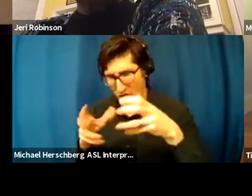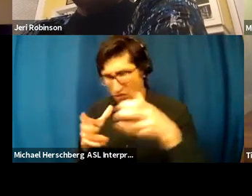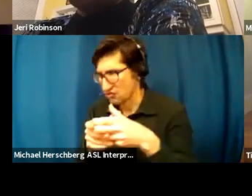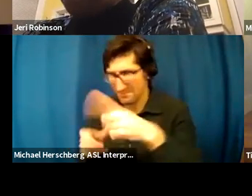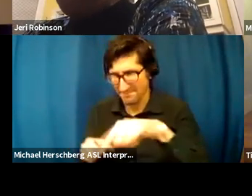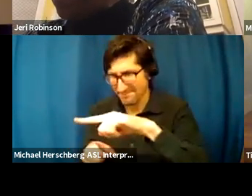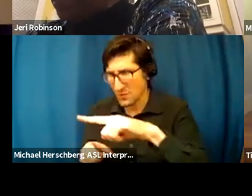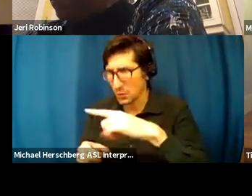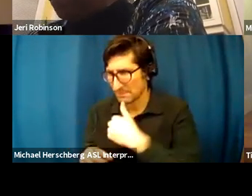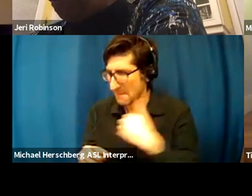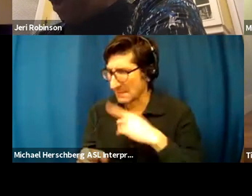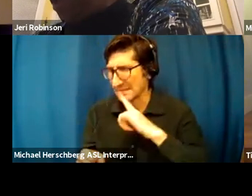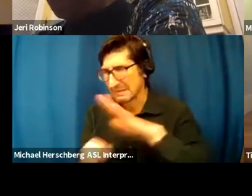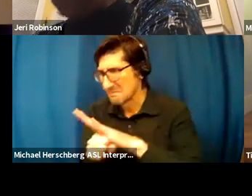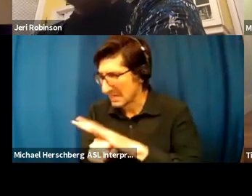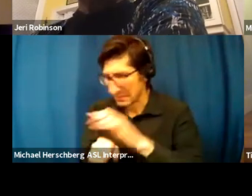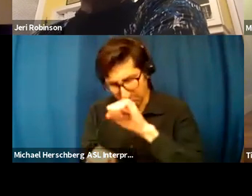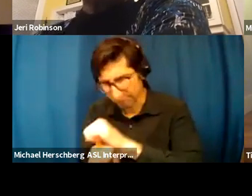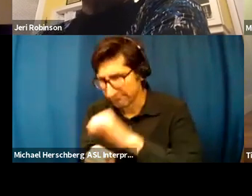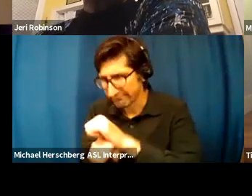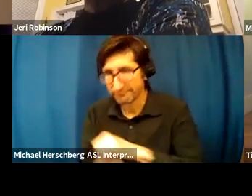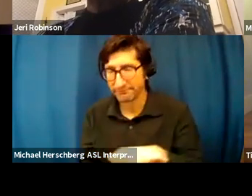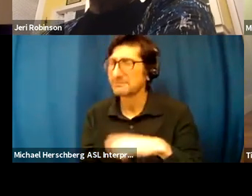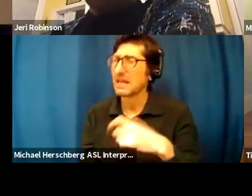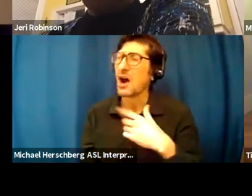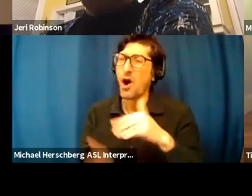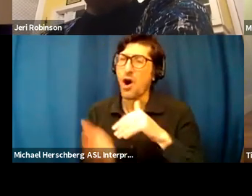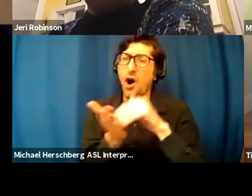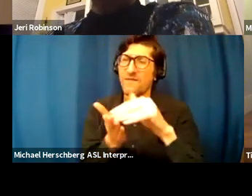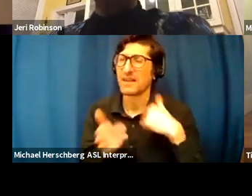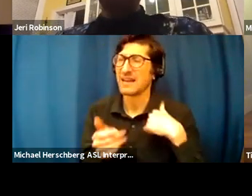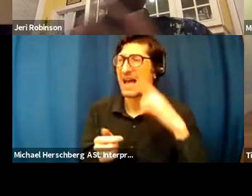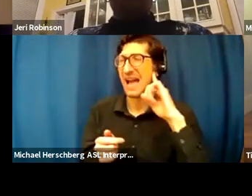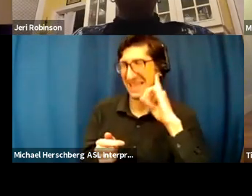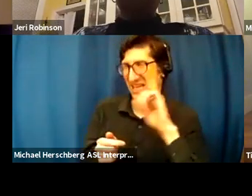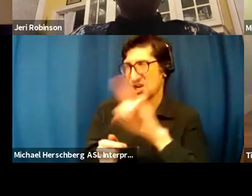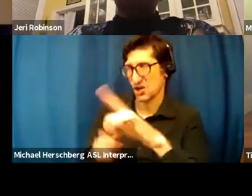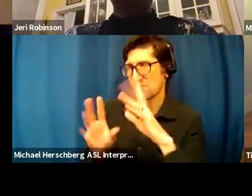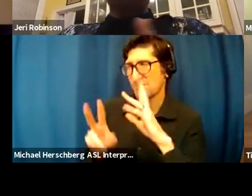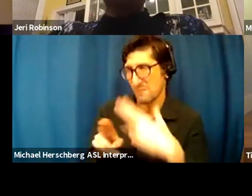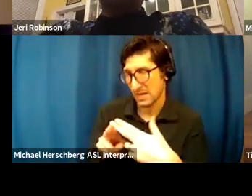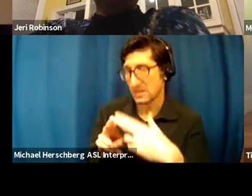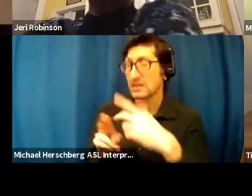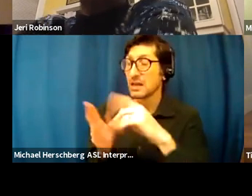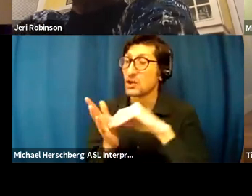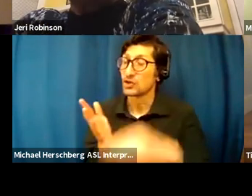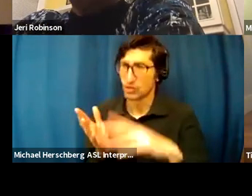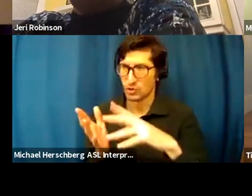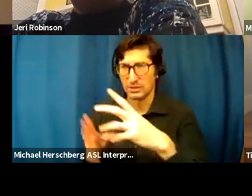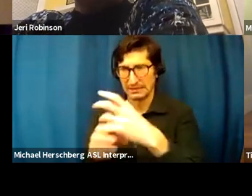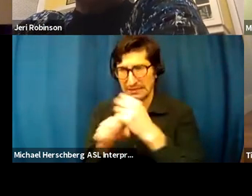these issues. You know, I've heard you say over and over again about the kind of work that students are